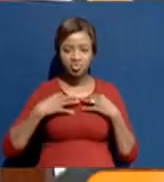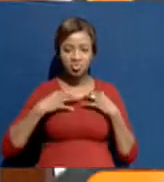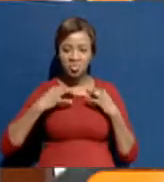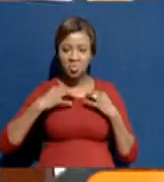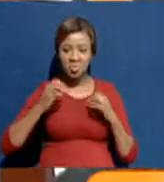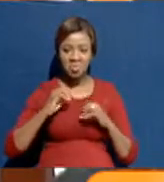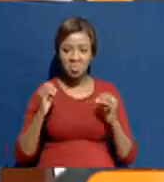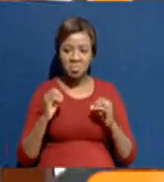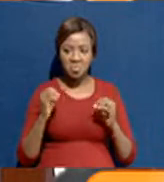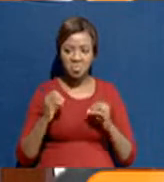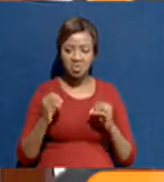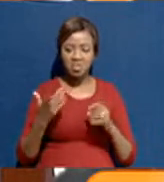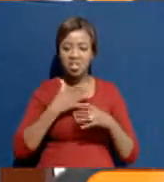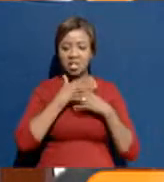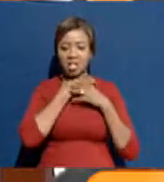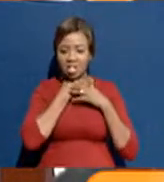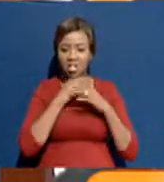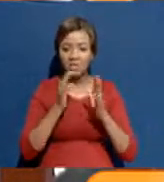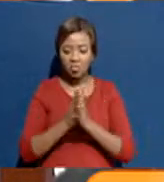strangled together with the girl.